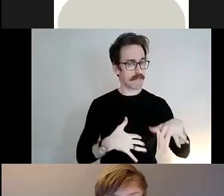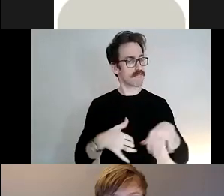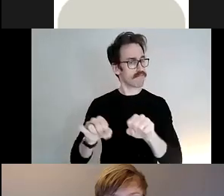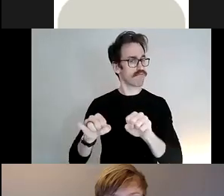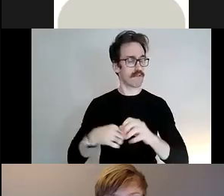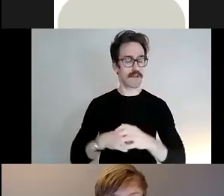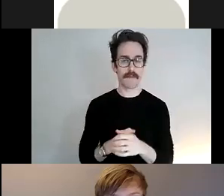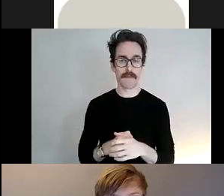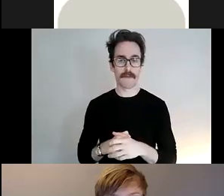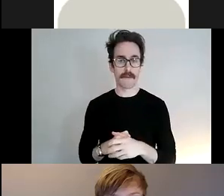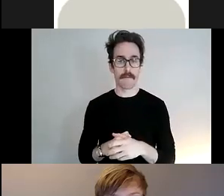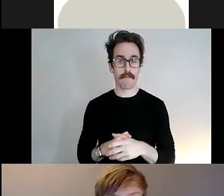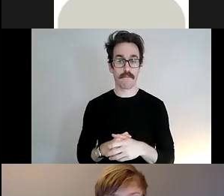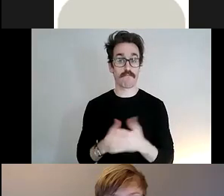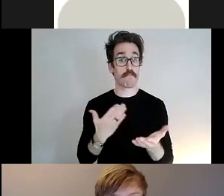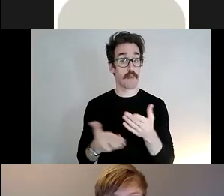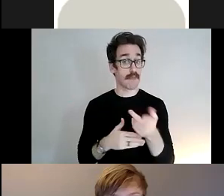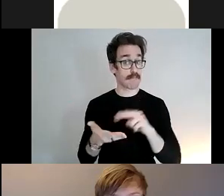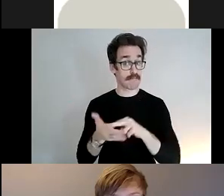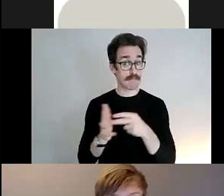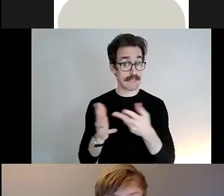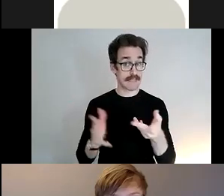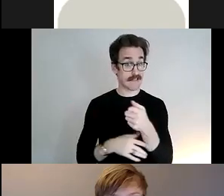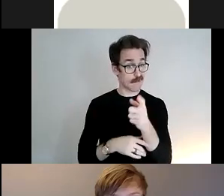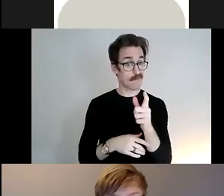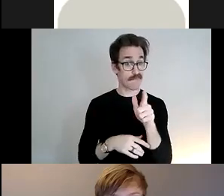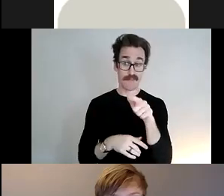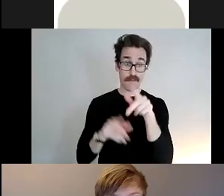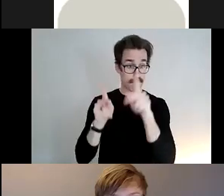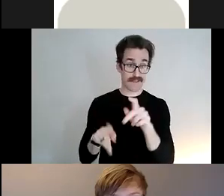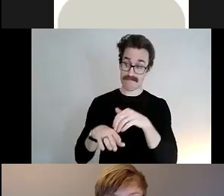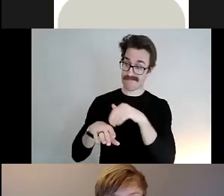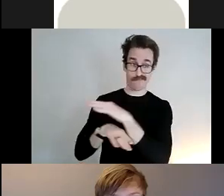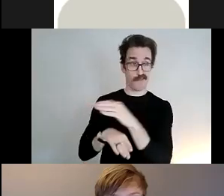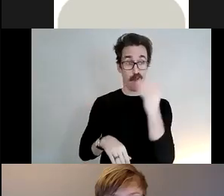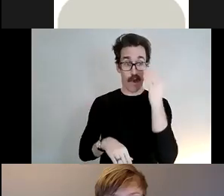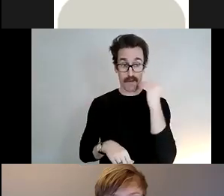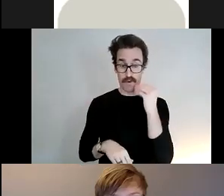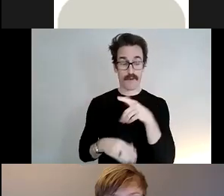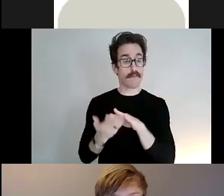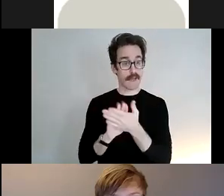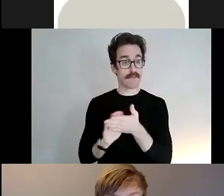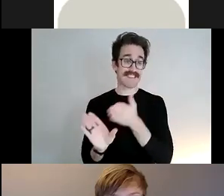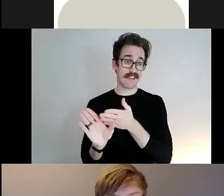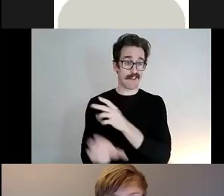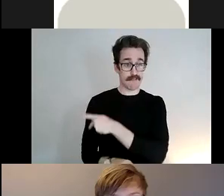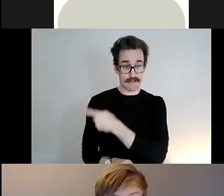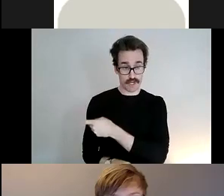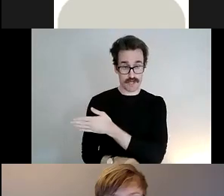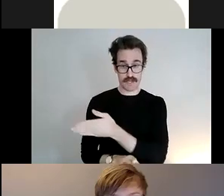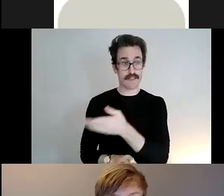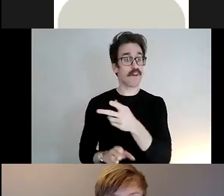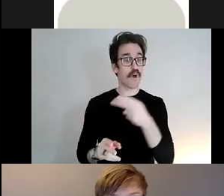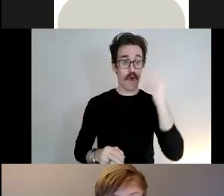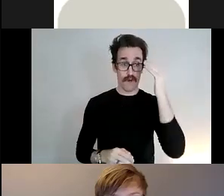And again, maybe it means admitting them to the hospital where they may become a psychiatric patient, and maybe the hospital is able to assess their